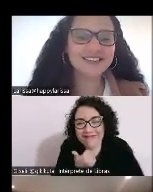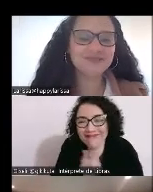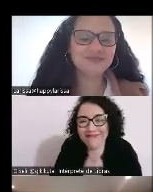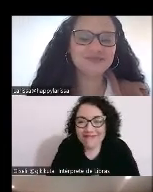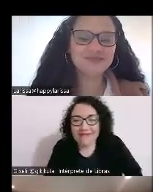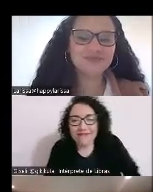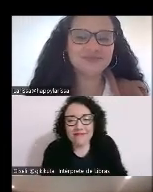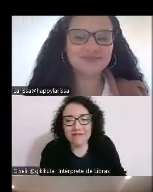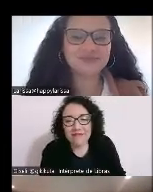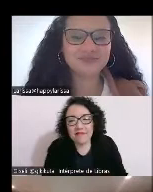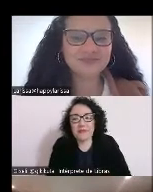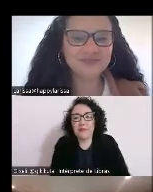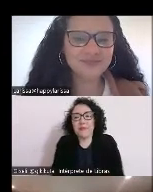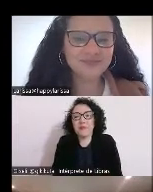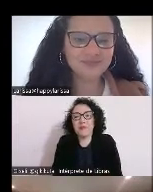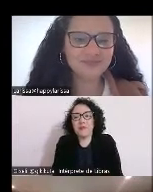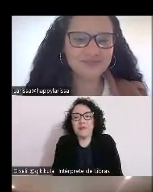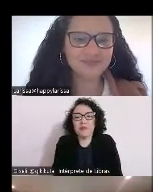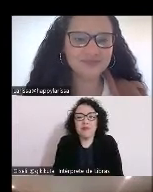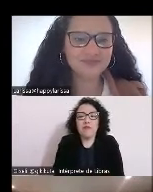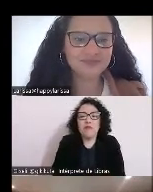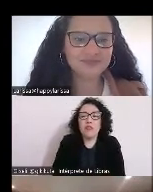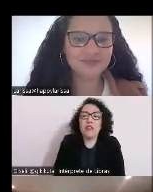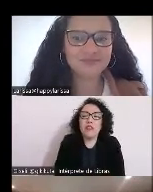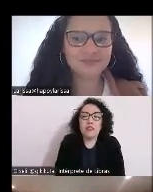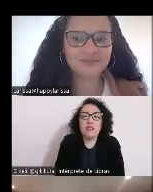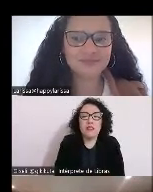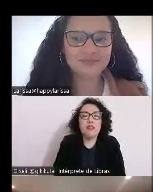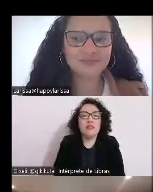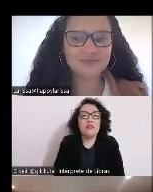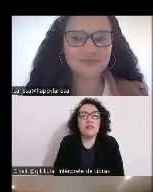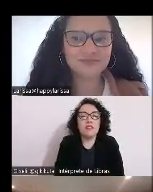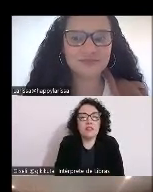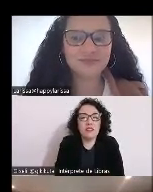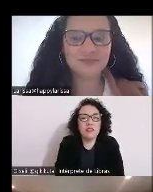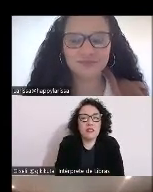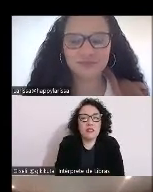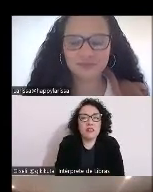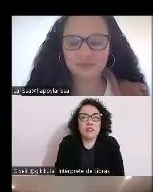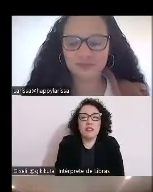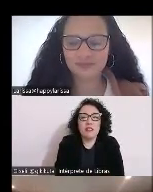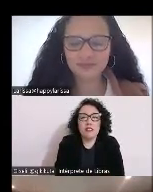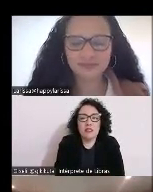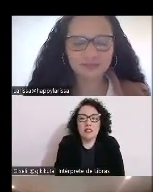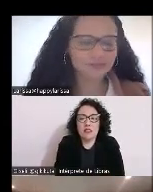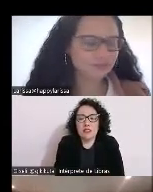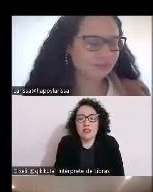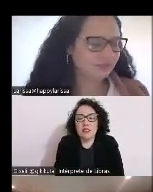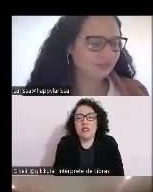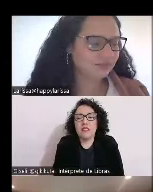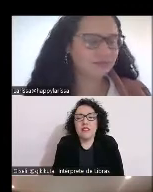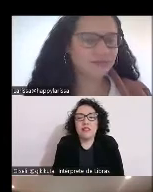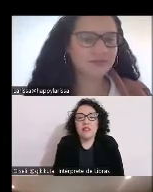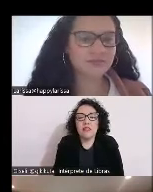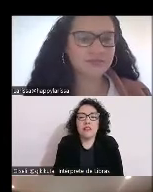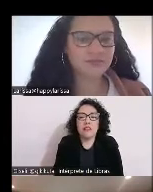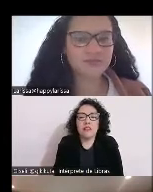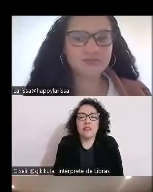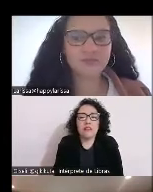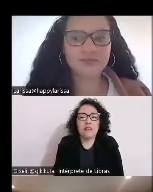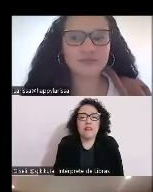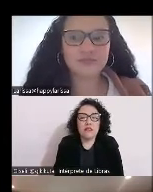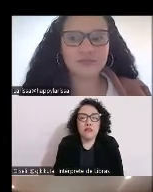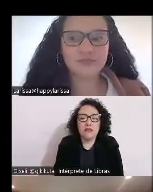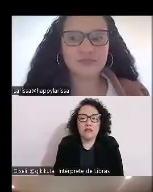work is, again, called the School-Wide Enrichment Model. And in this model, we try to provide general enrichment